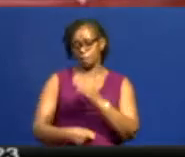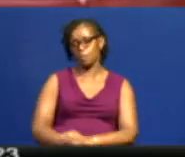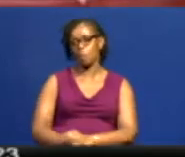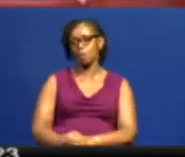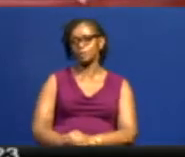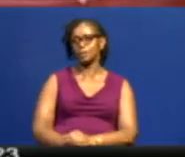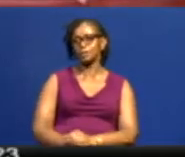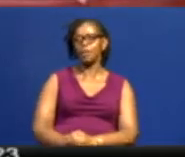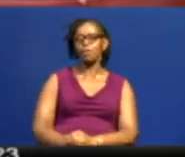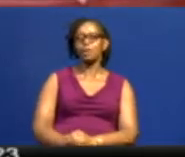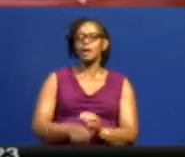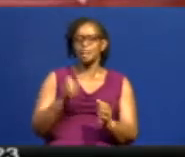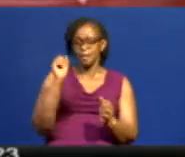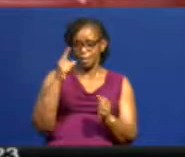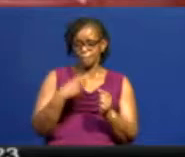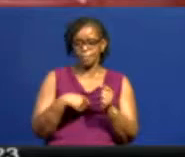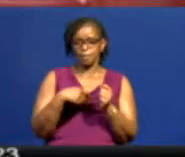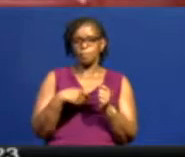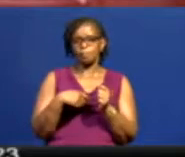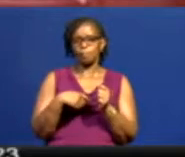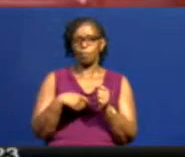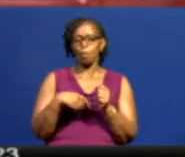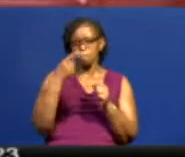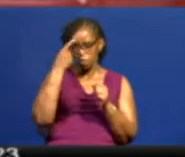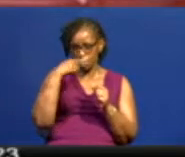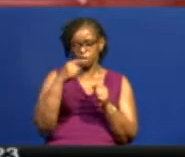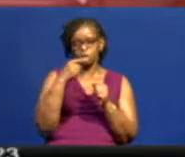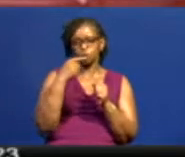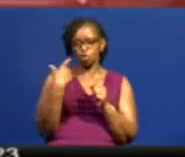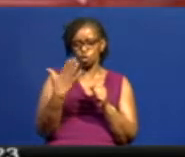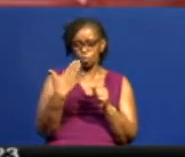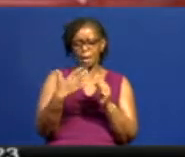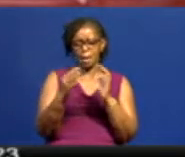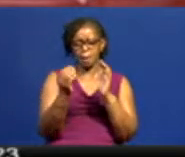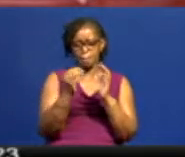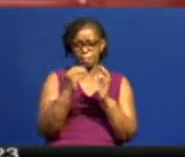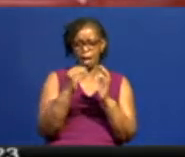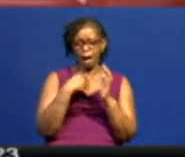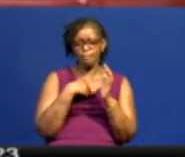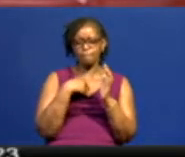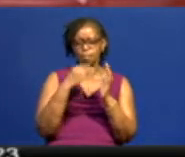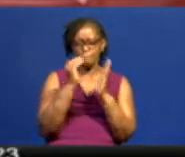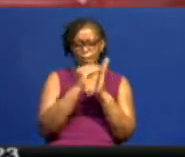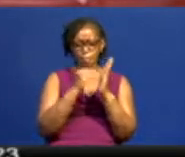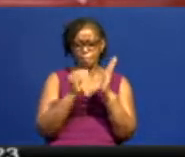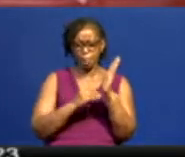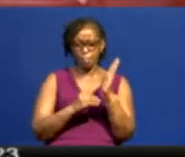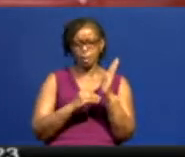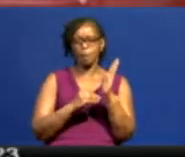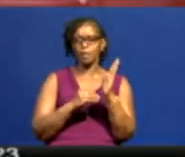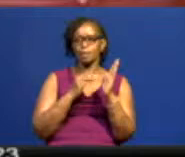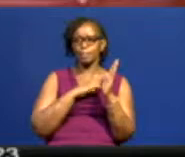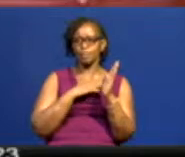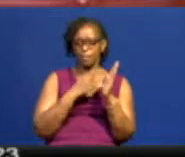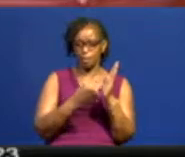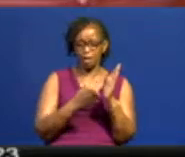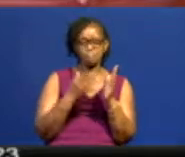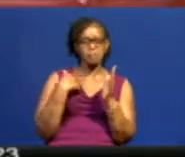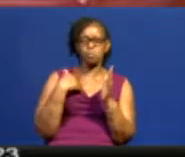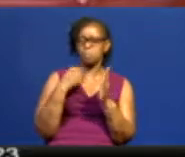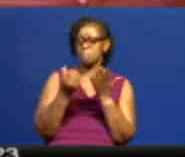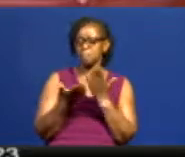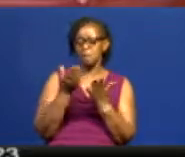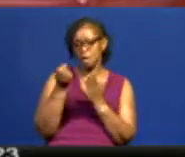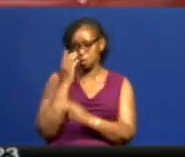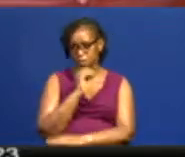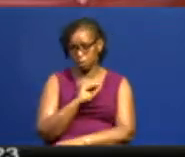clearly outlined in a policy document. People may not understand the waivers. People may not understand the